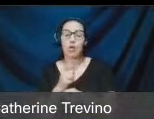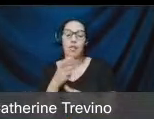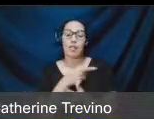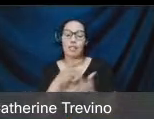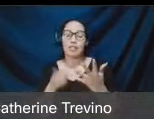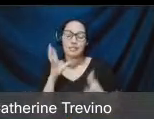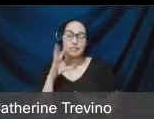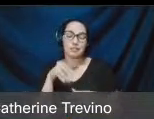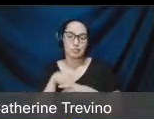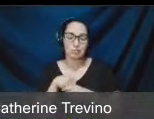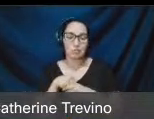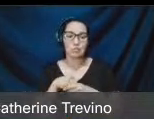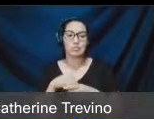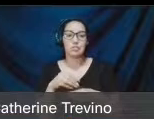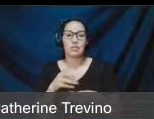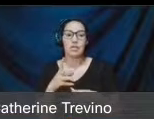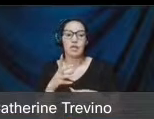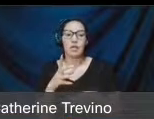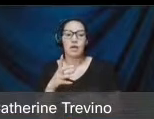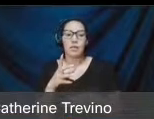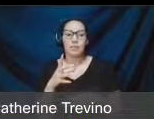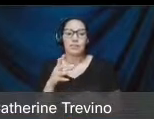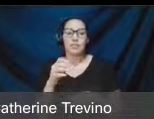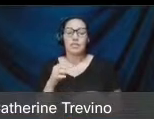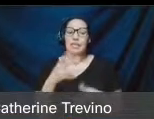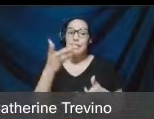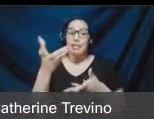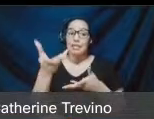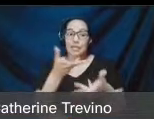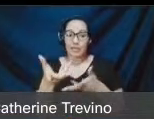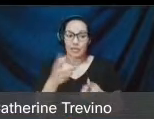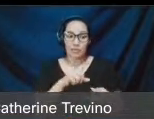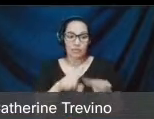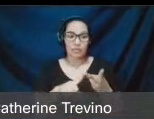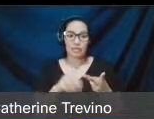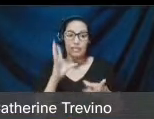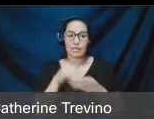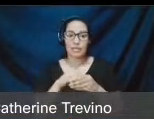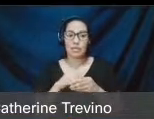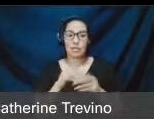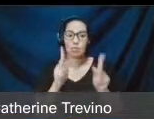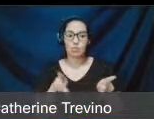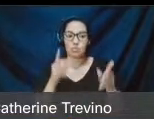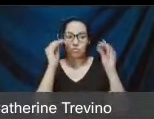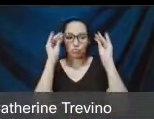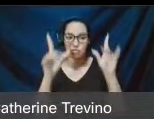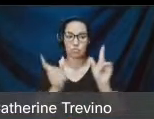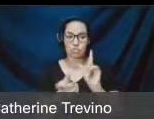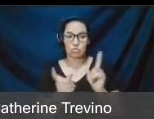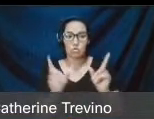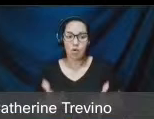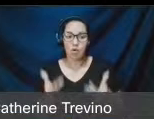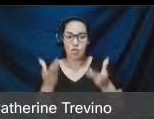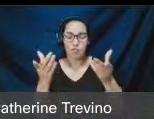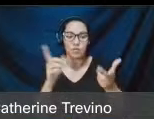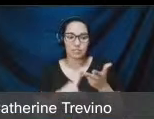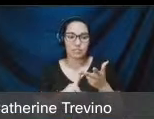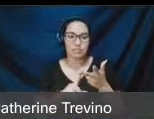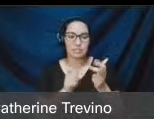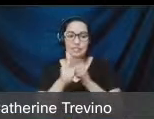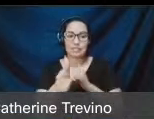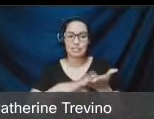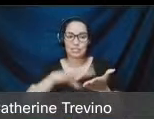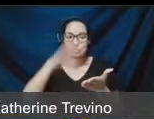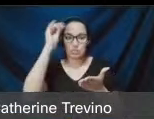in-person instructional offerings, distance learning program, mental health and social emotional well-being, pupil learning loss engagement and